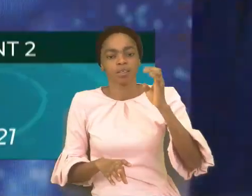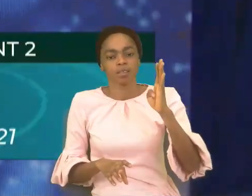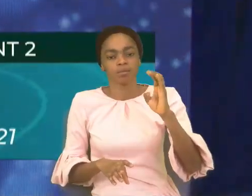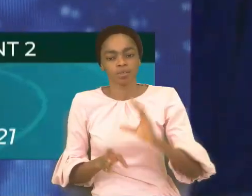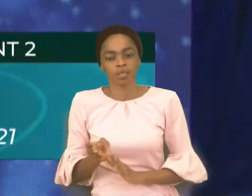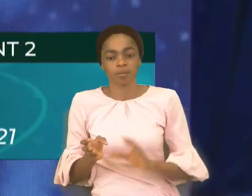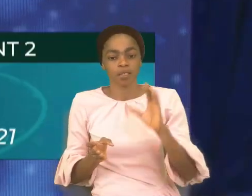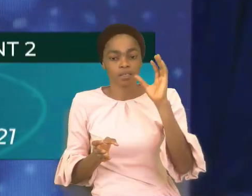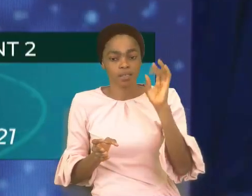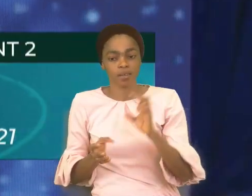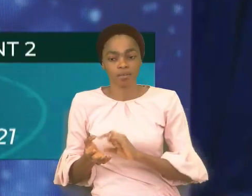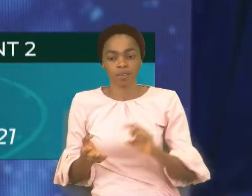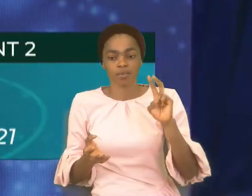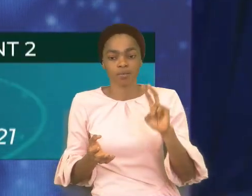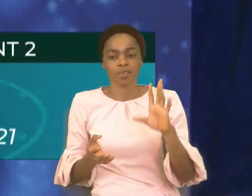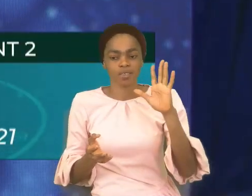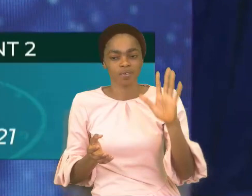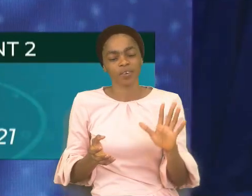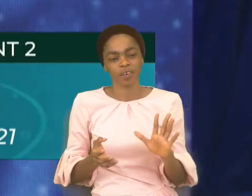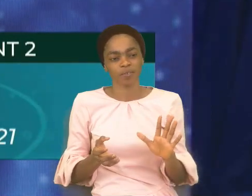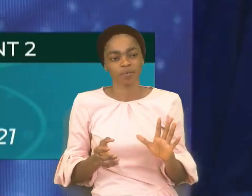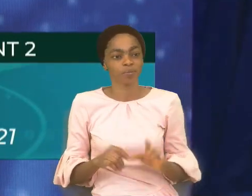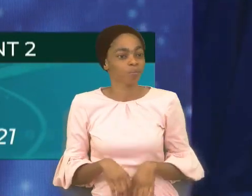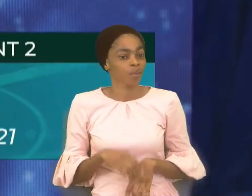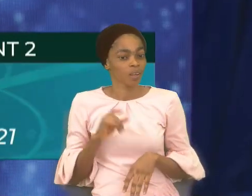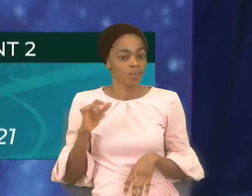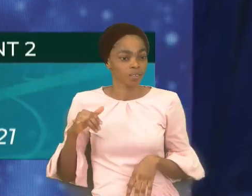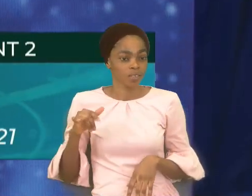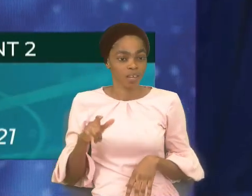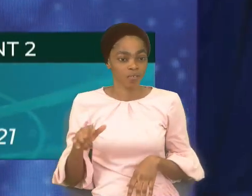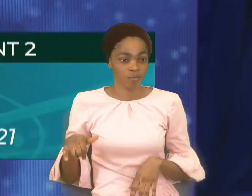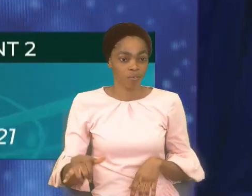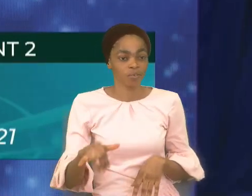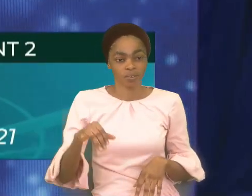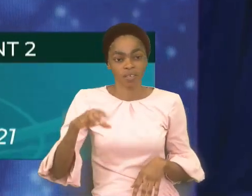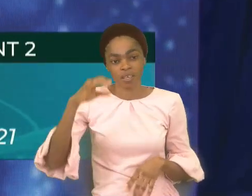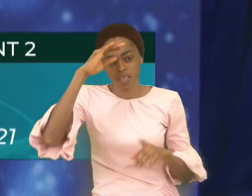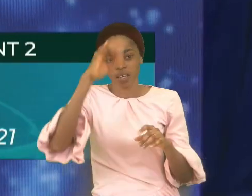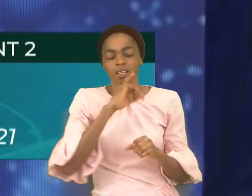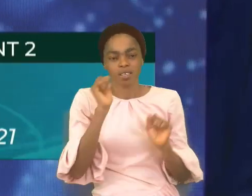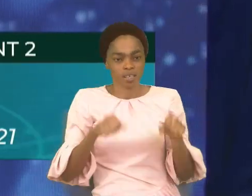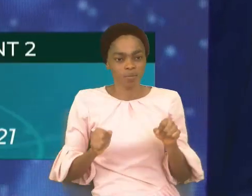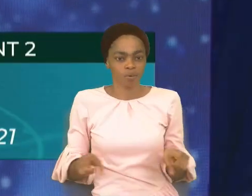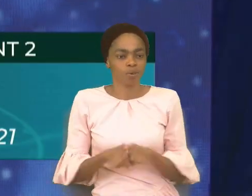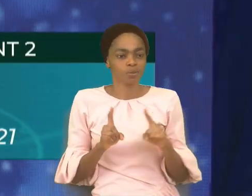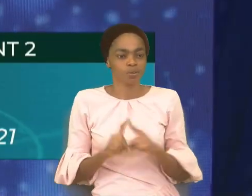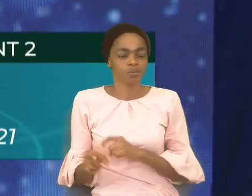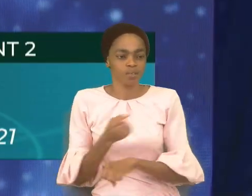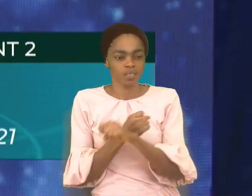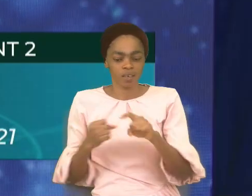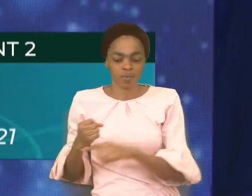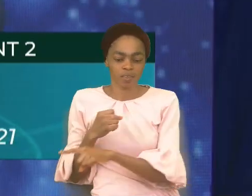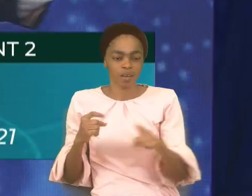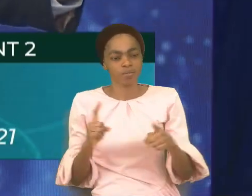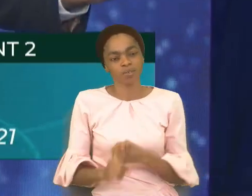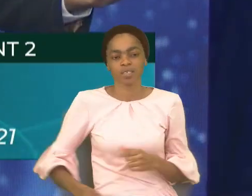able also to save them to the uttermost. Whatever your condition, whatever your